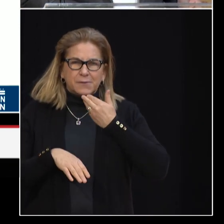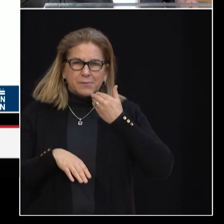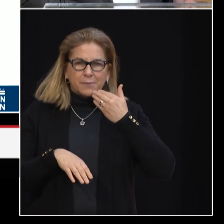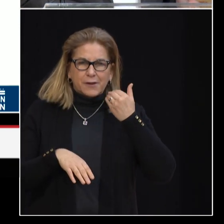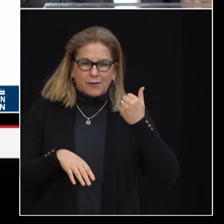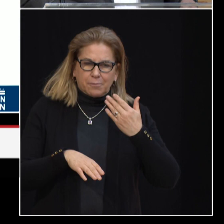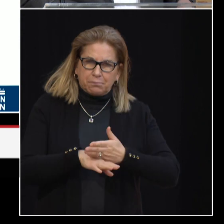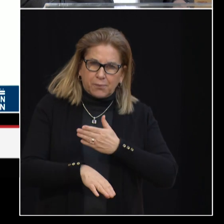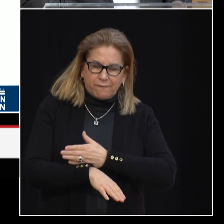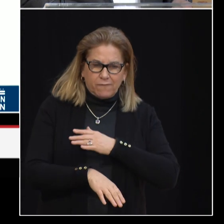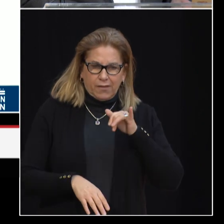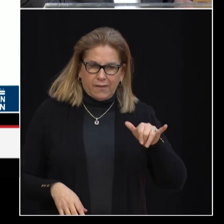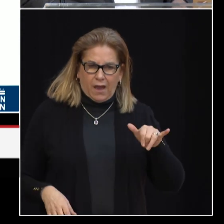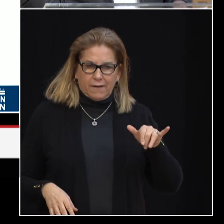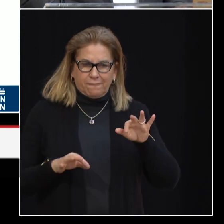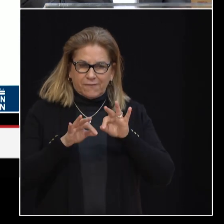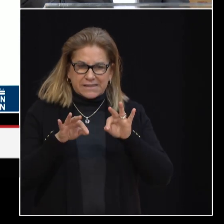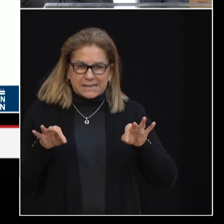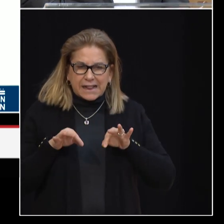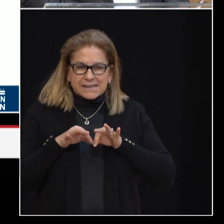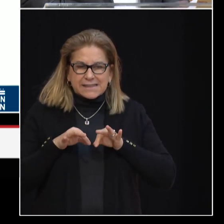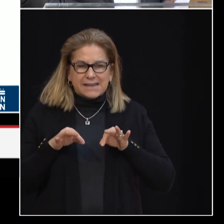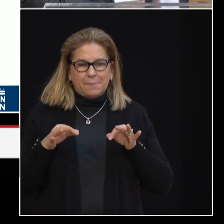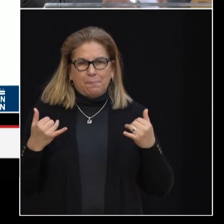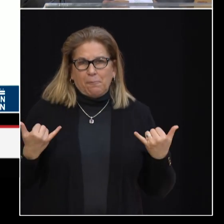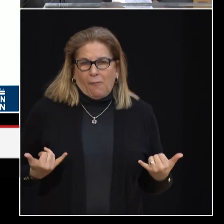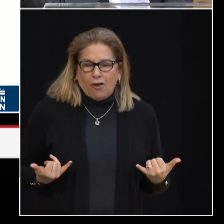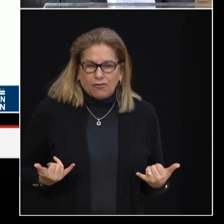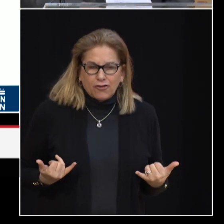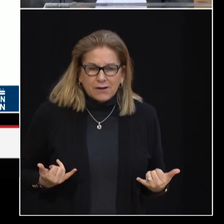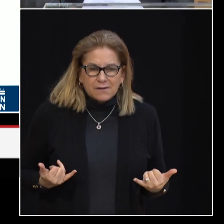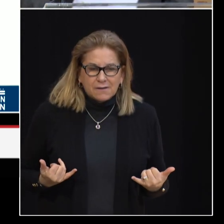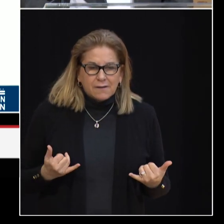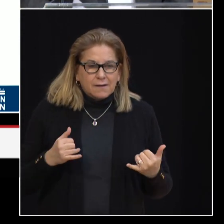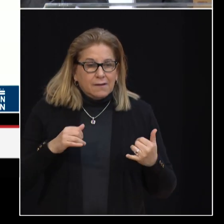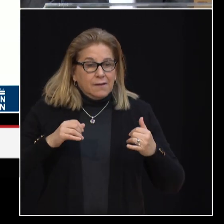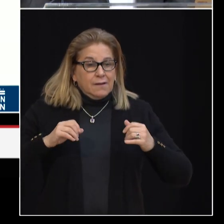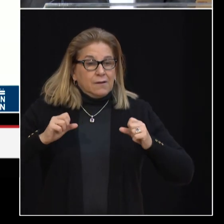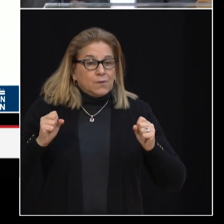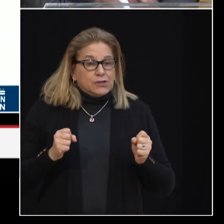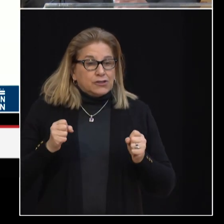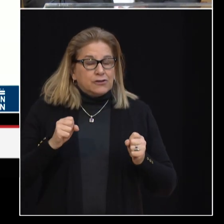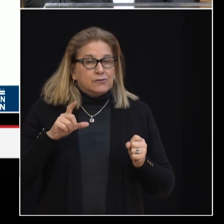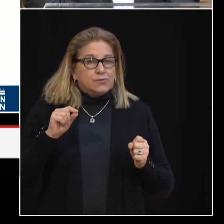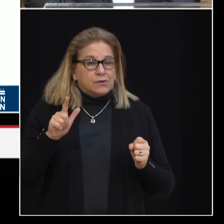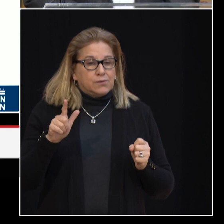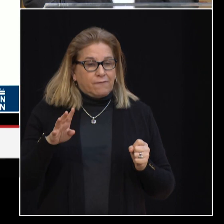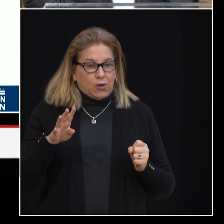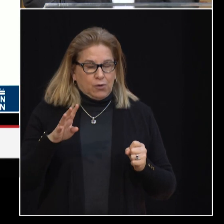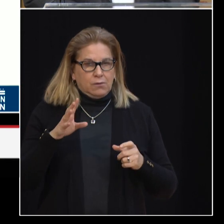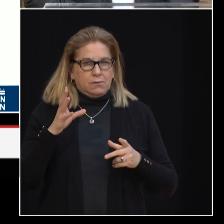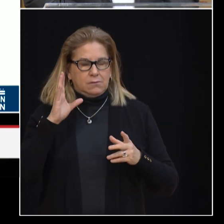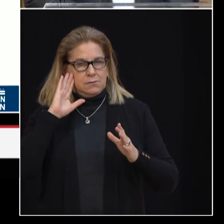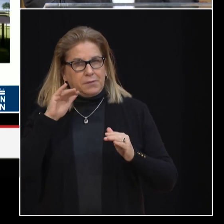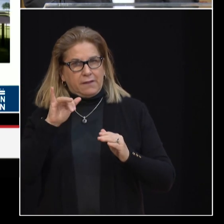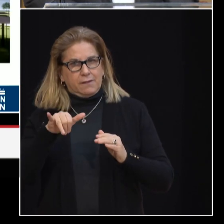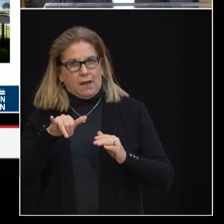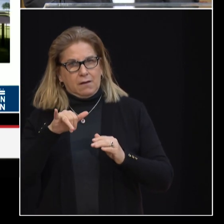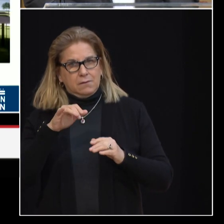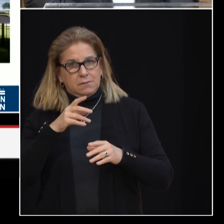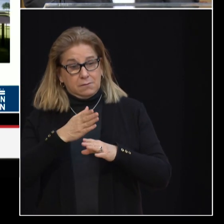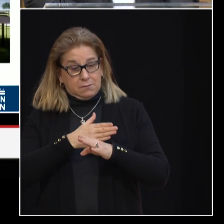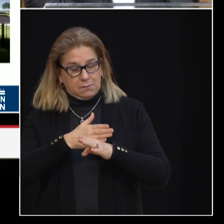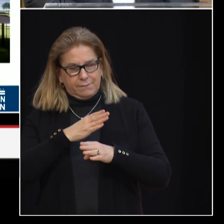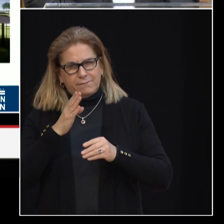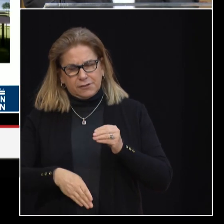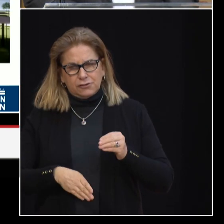winter 2024 completion. The budget for this project is $4 million. Next is the Ward 8 Senior Wellness